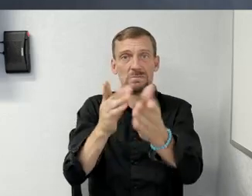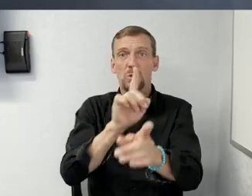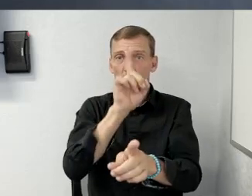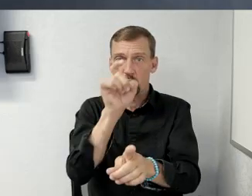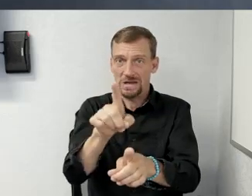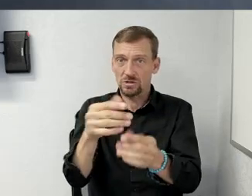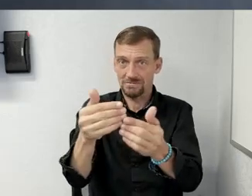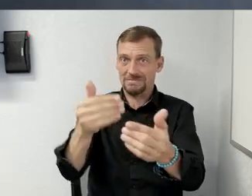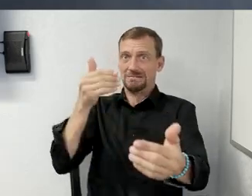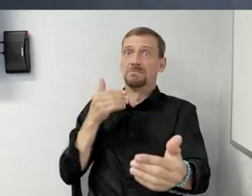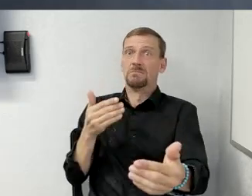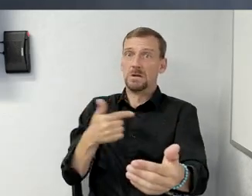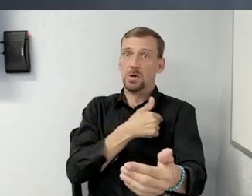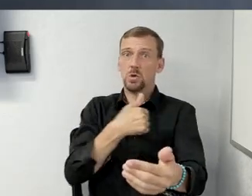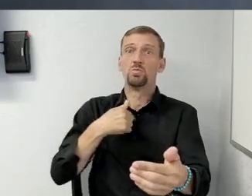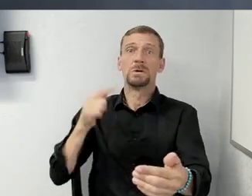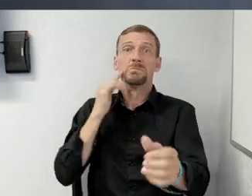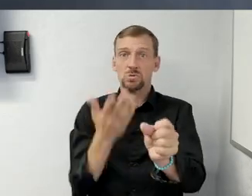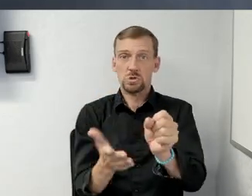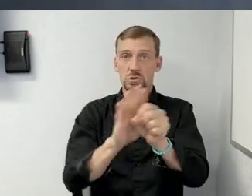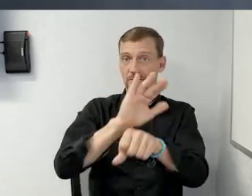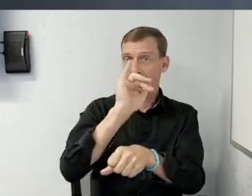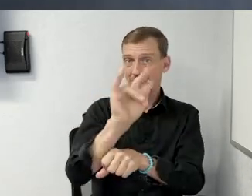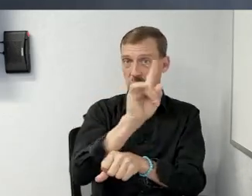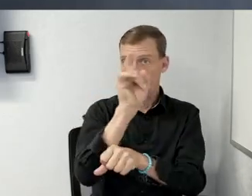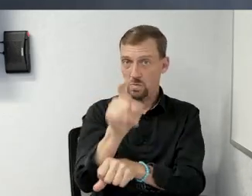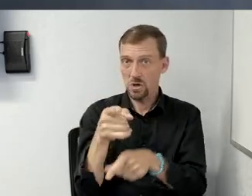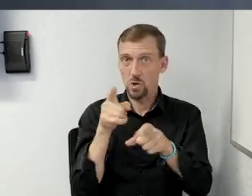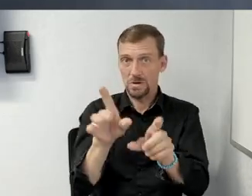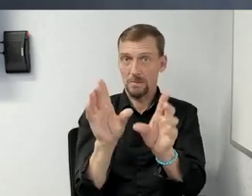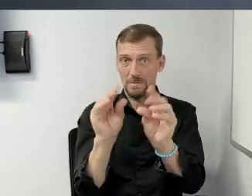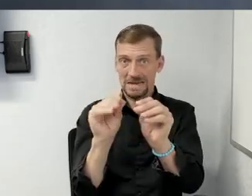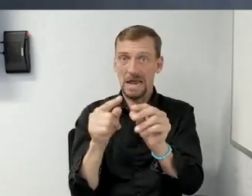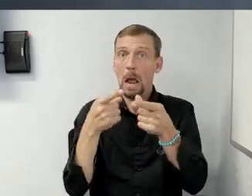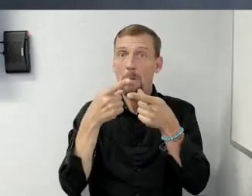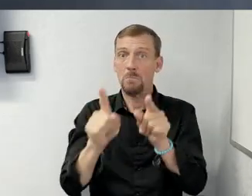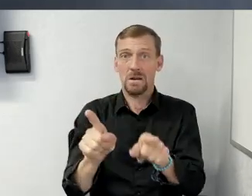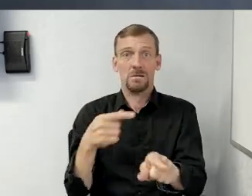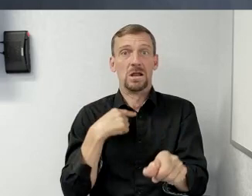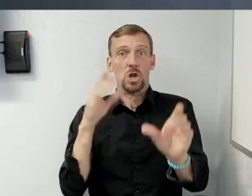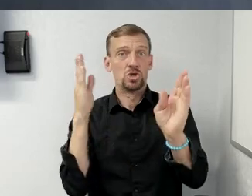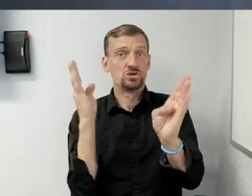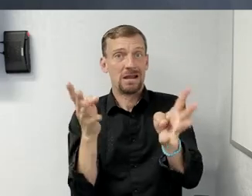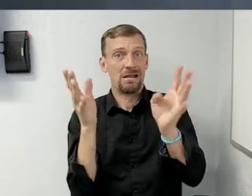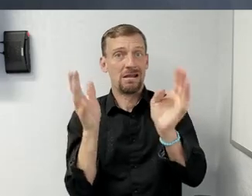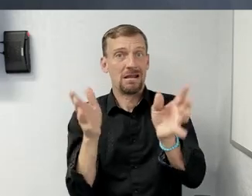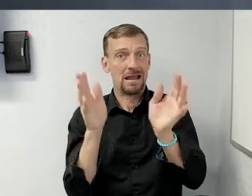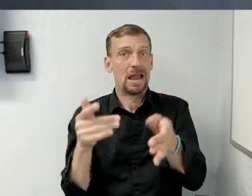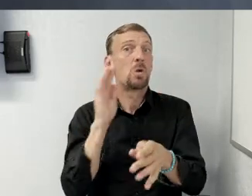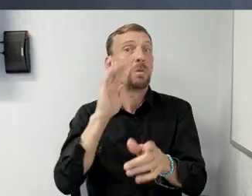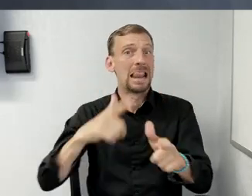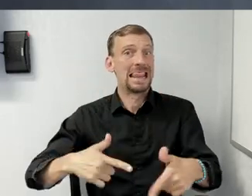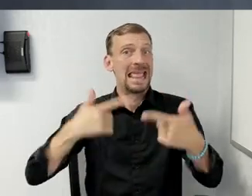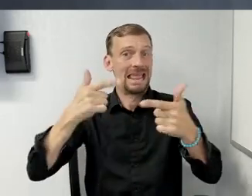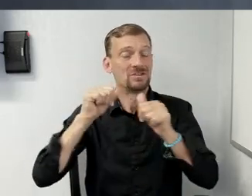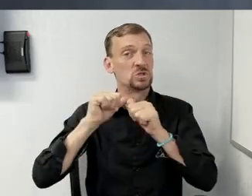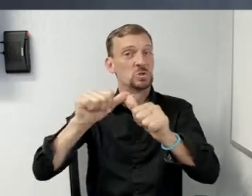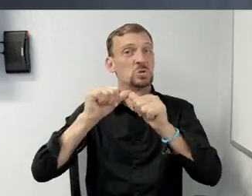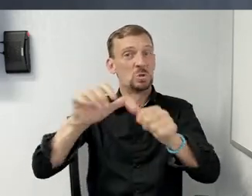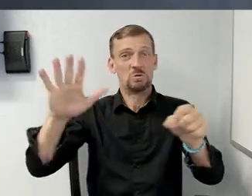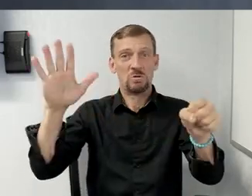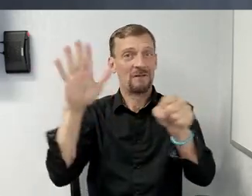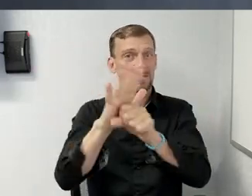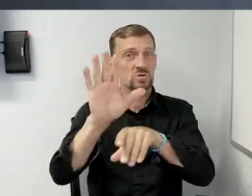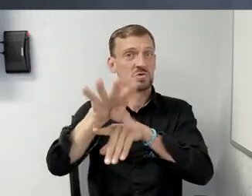questions in advance, and we are going to cover those during this meeting. But our chat feature is going to be live the entire